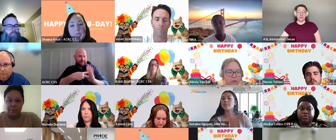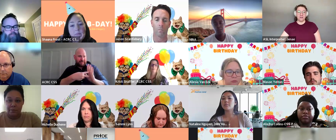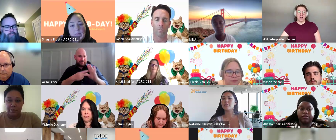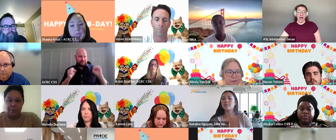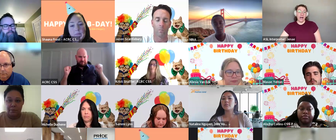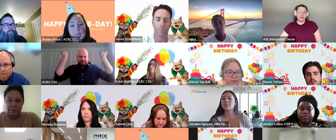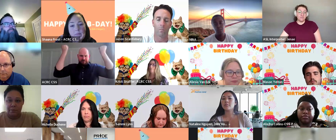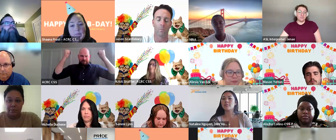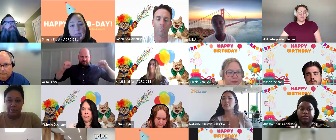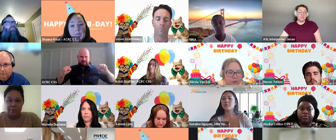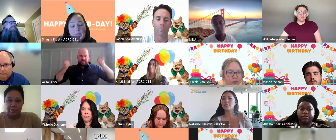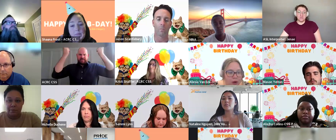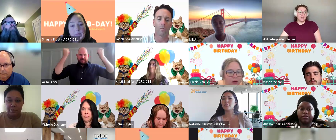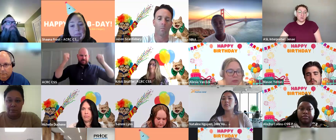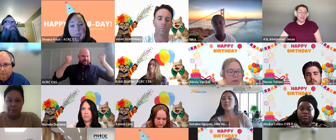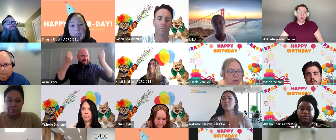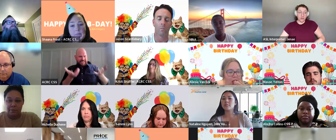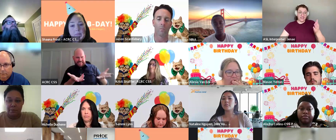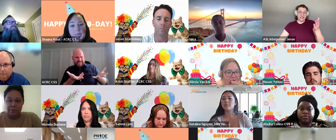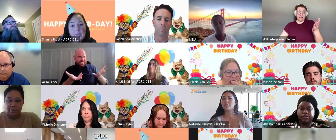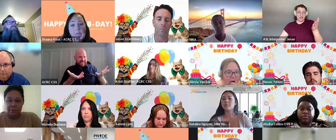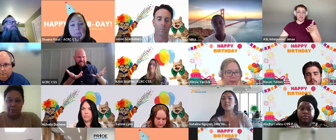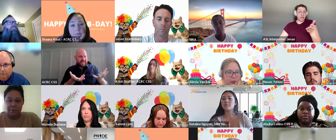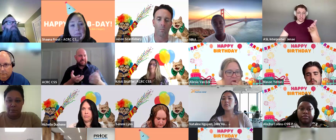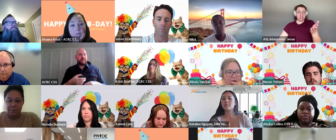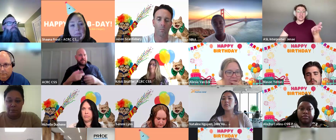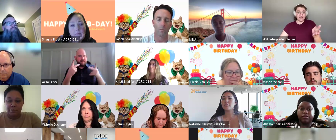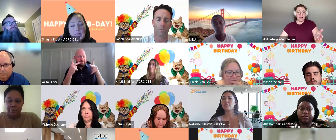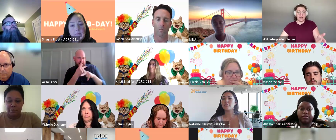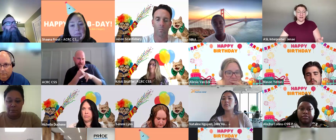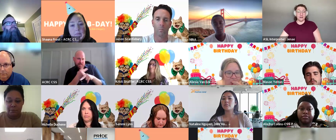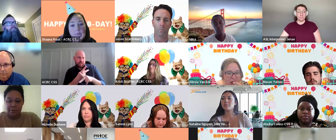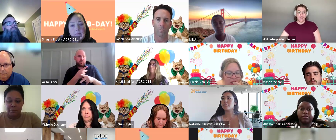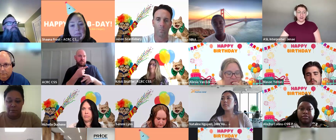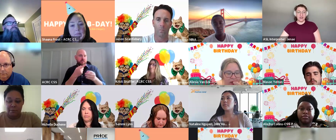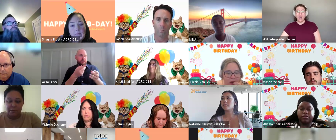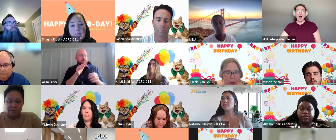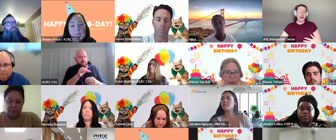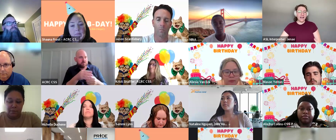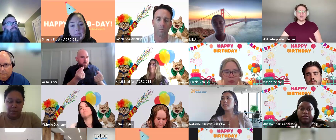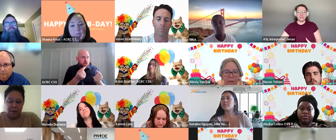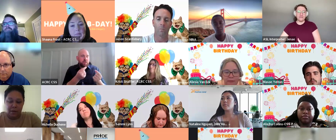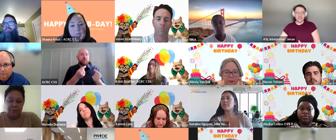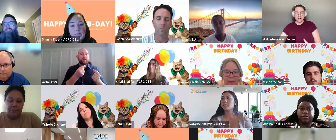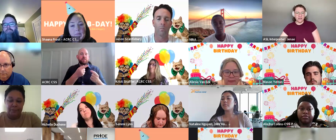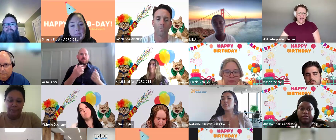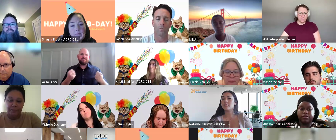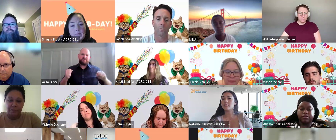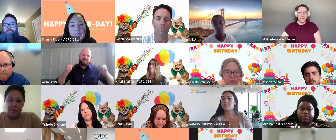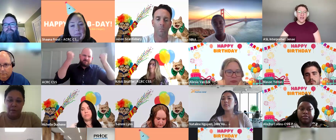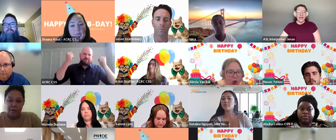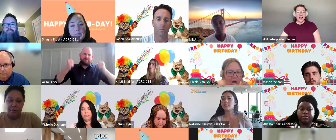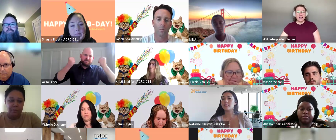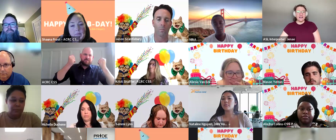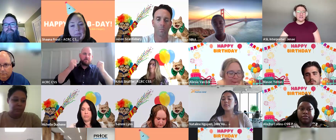So I didn't really know what this gesture, this sign meant. I had to figure it